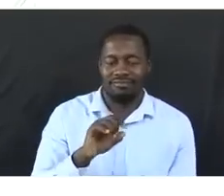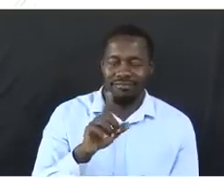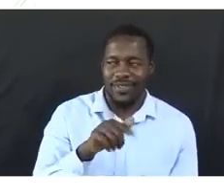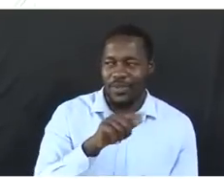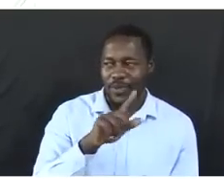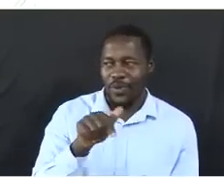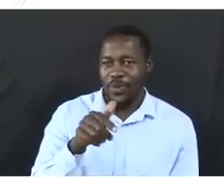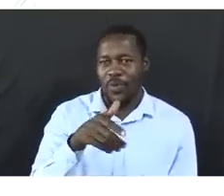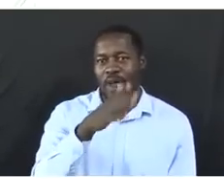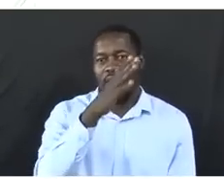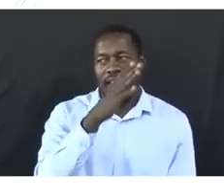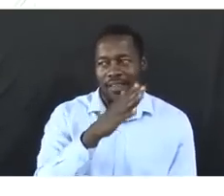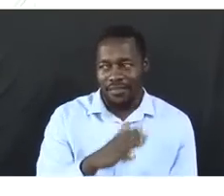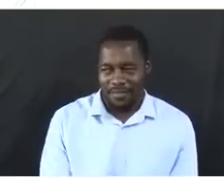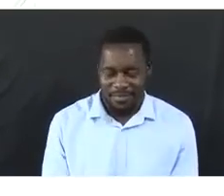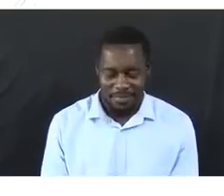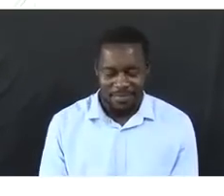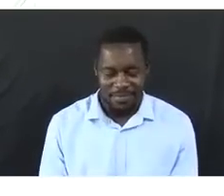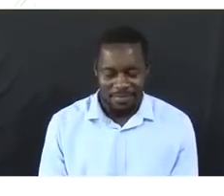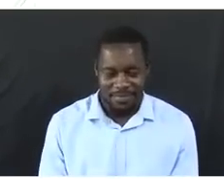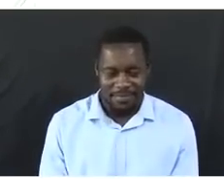Infidelity.